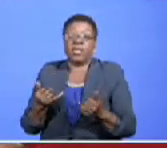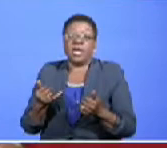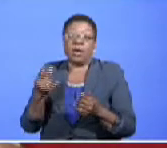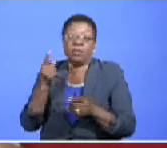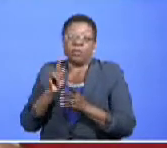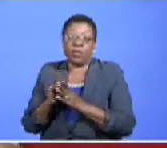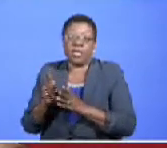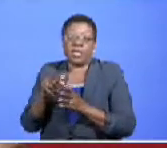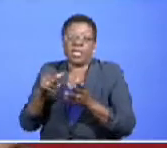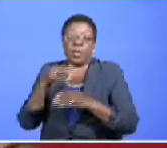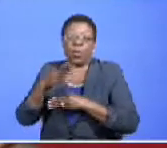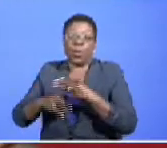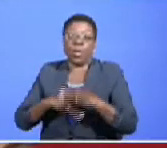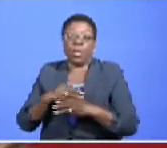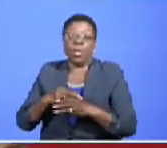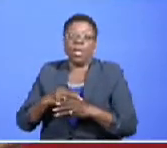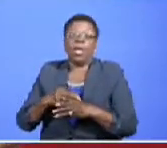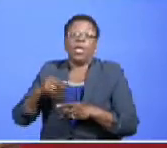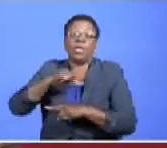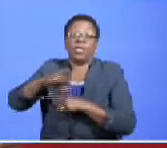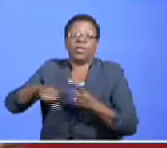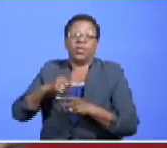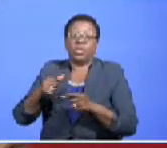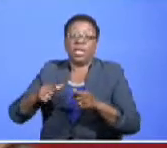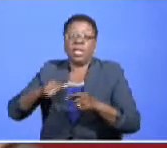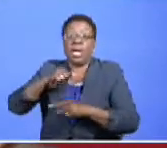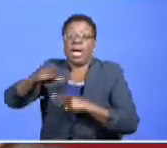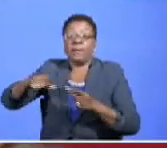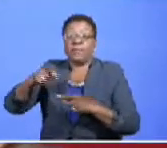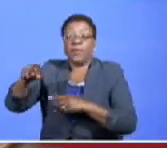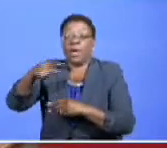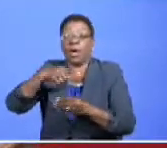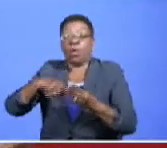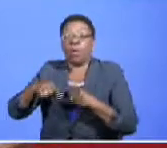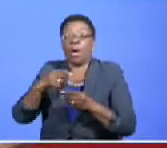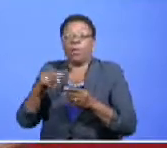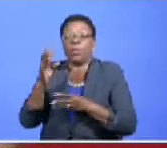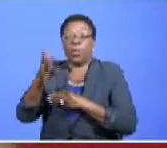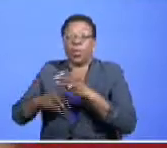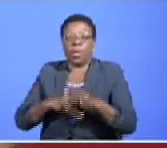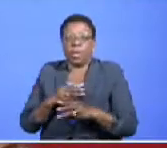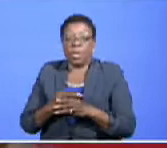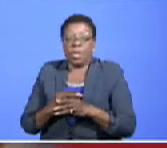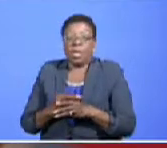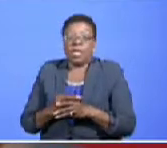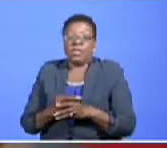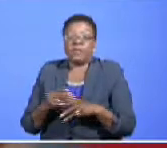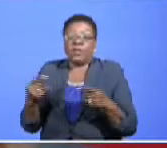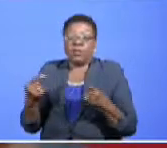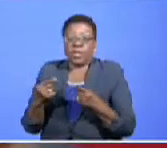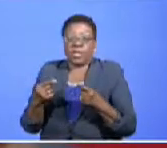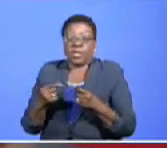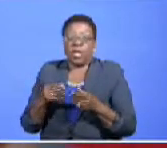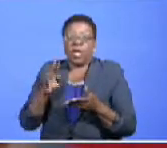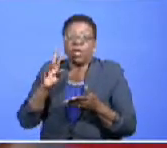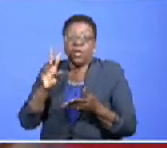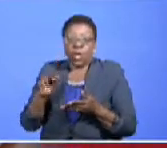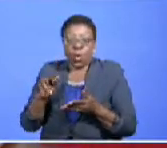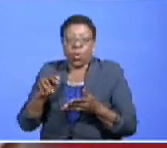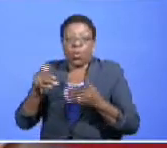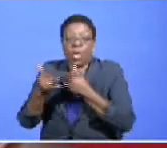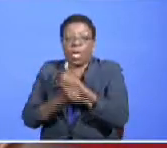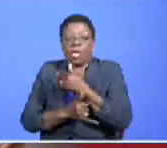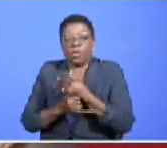the social atmosphere around the world, and no country has been able to stem all gender-based violence. And so we plan to start